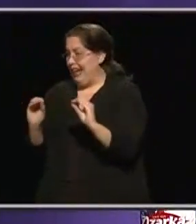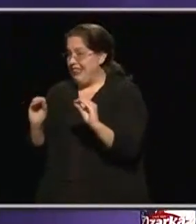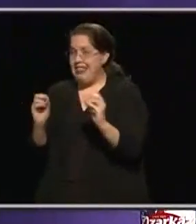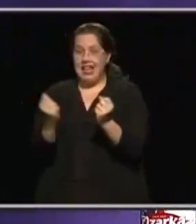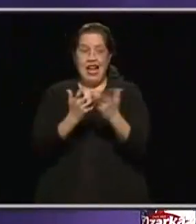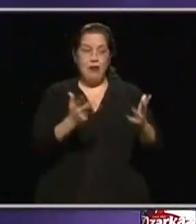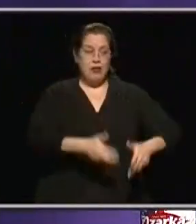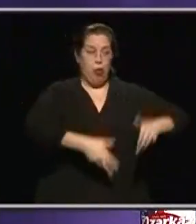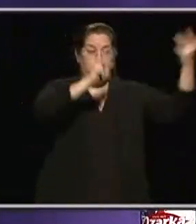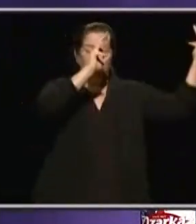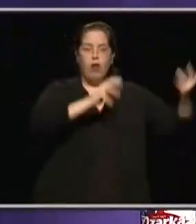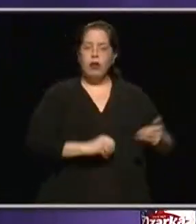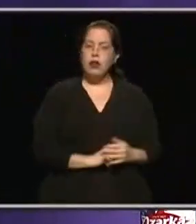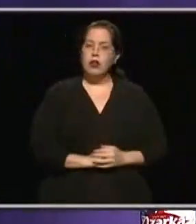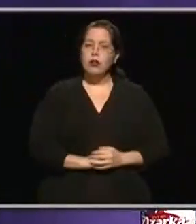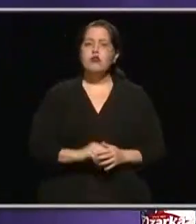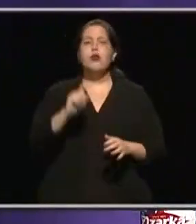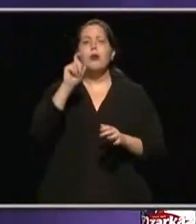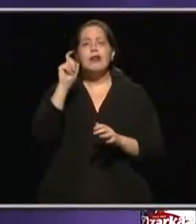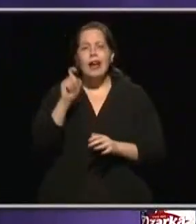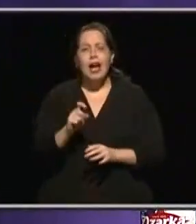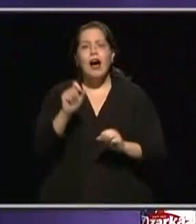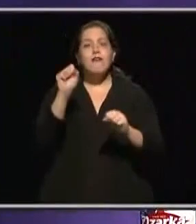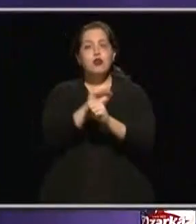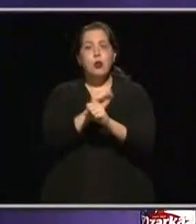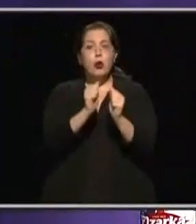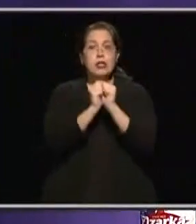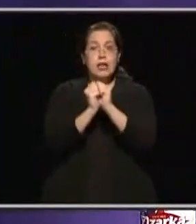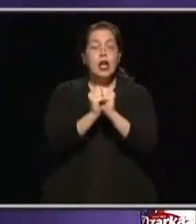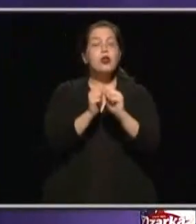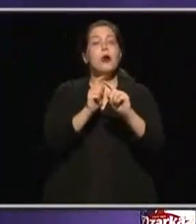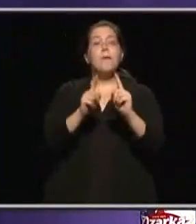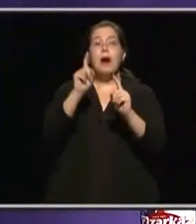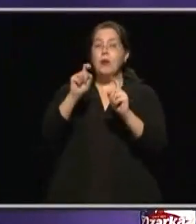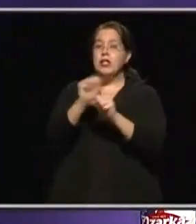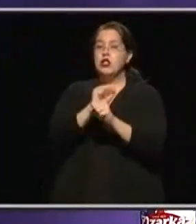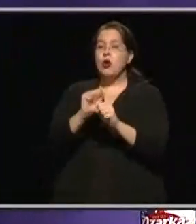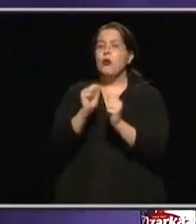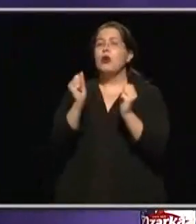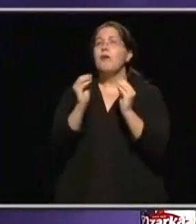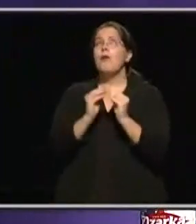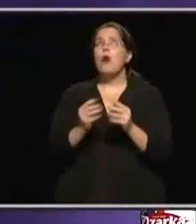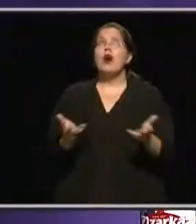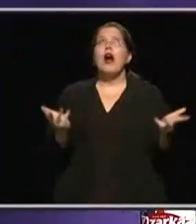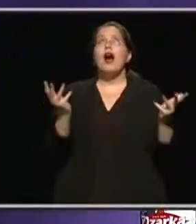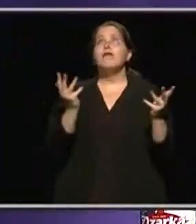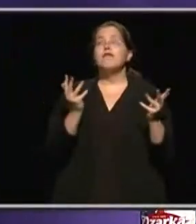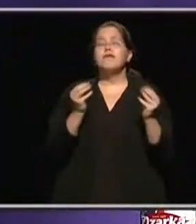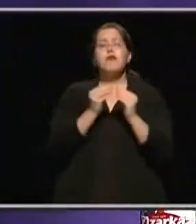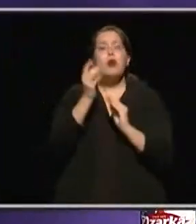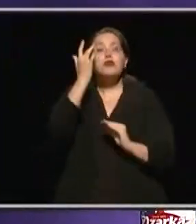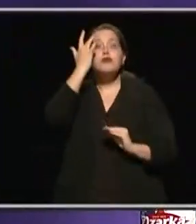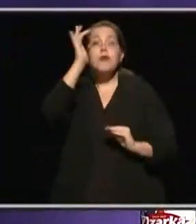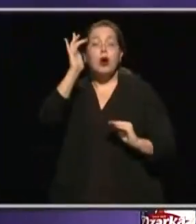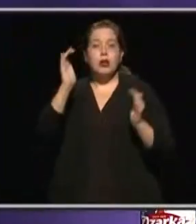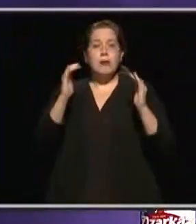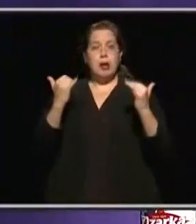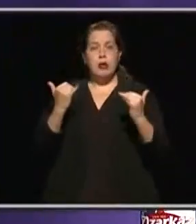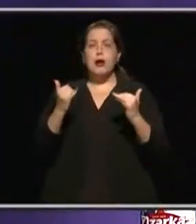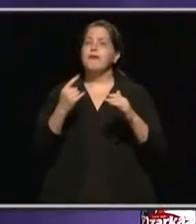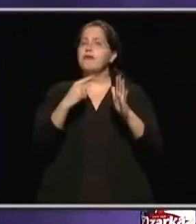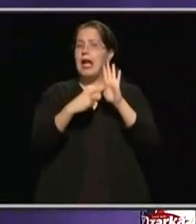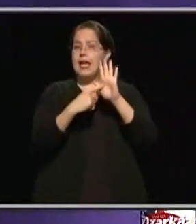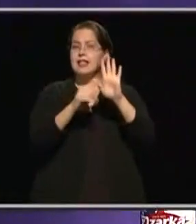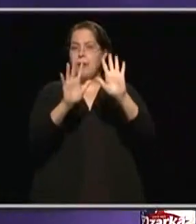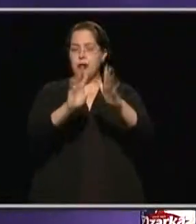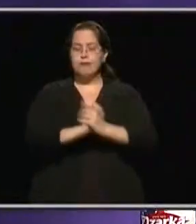to heck. So we've got to work, but we've got to start working a lot more smart than we are. Now, to give you an